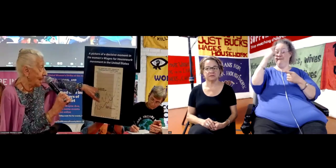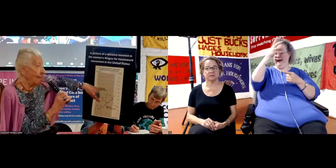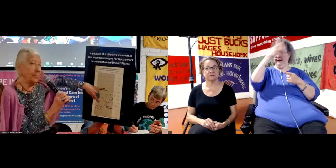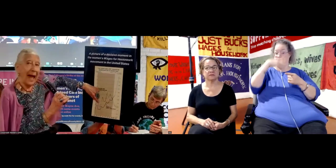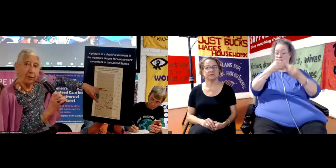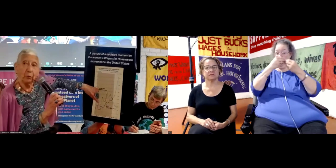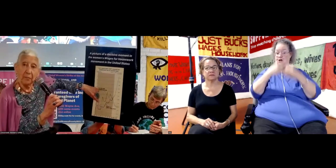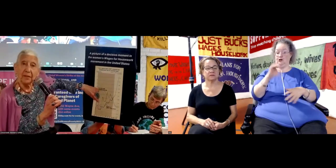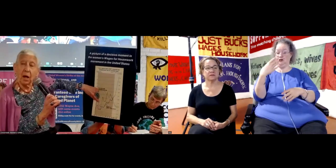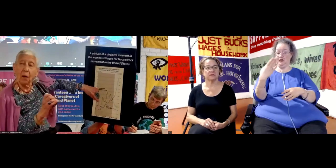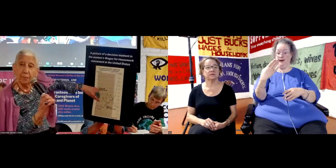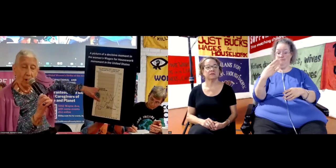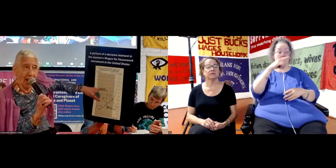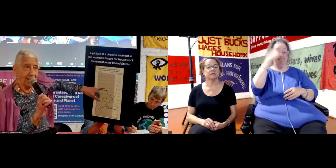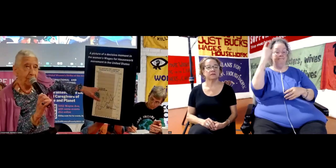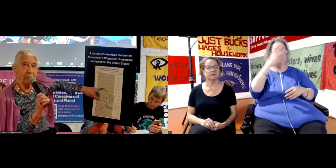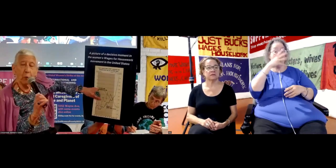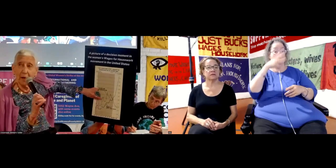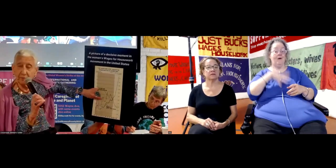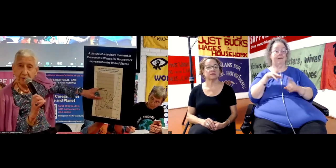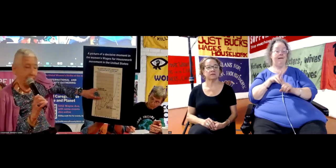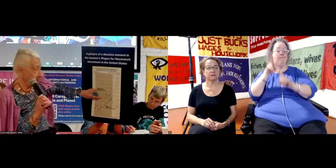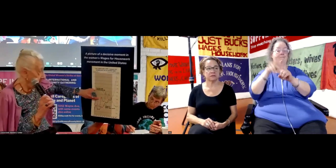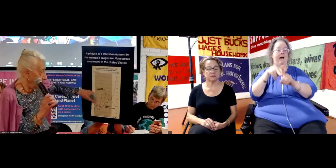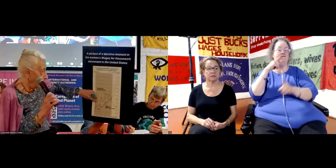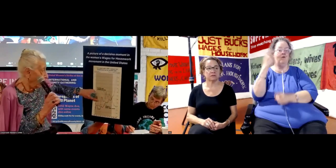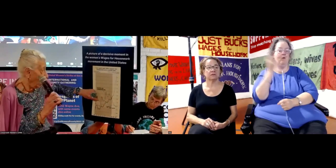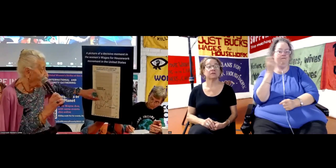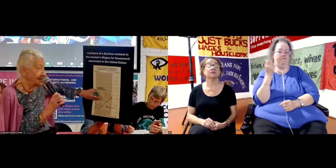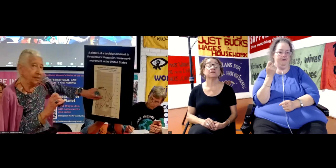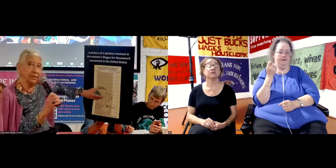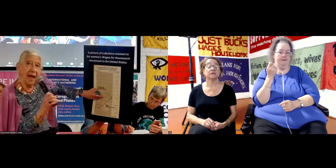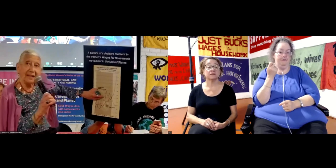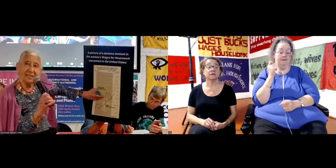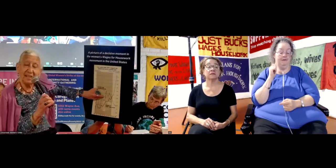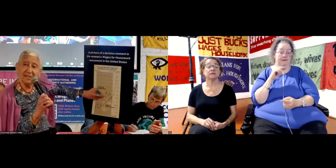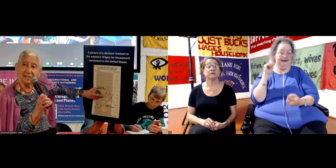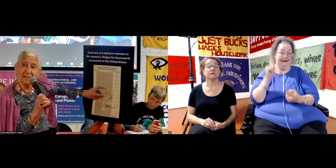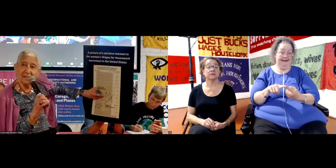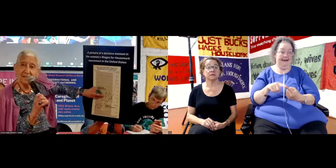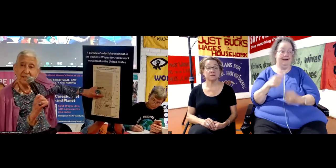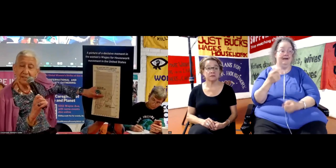jobs, black women applied for welfare until